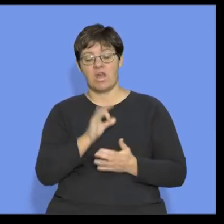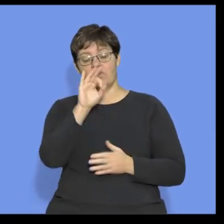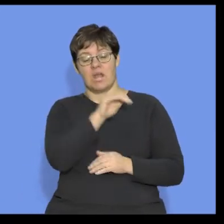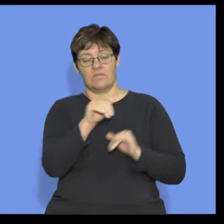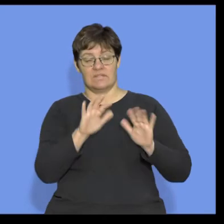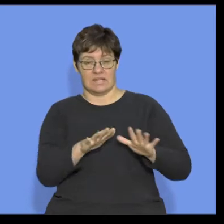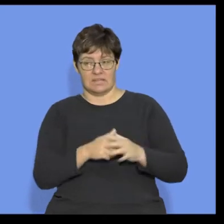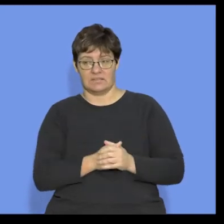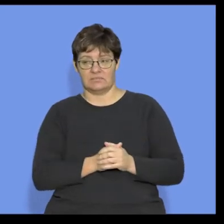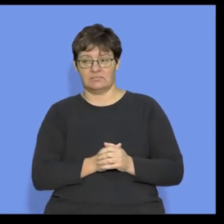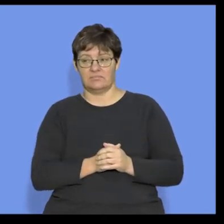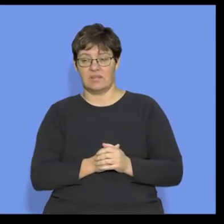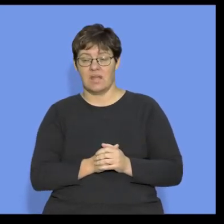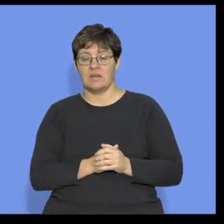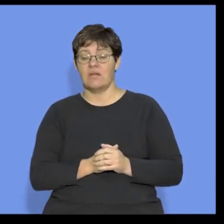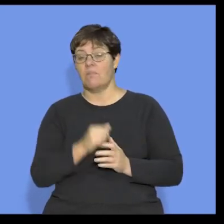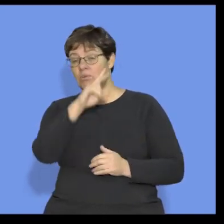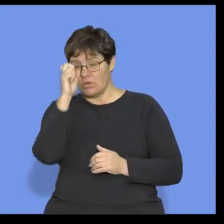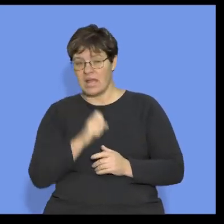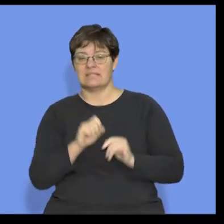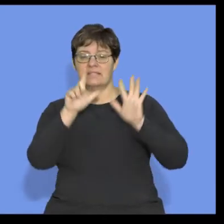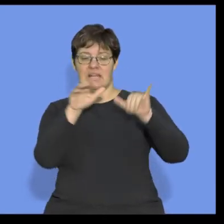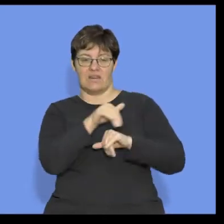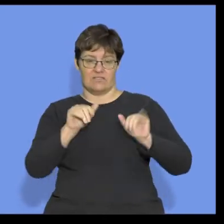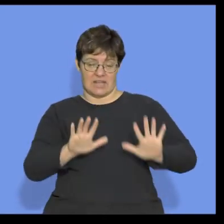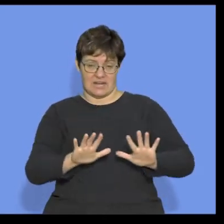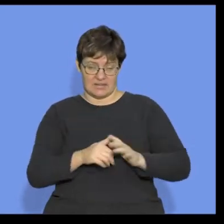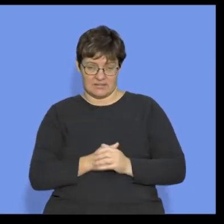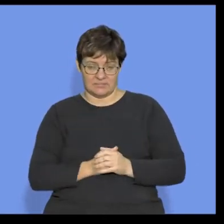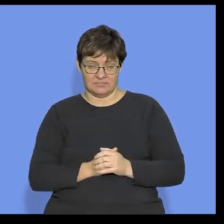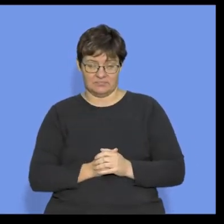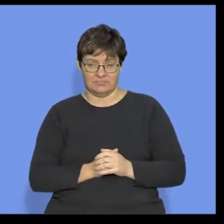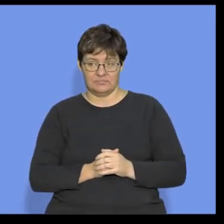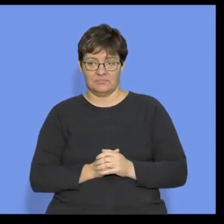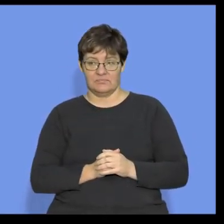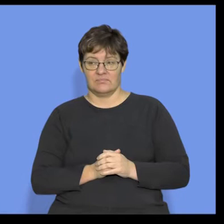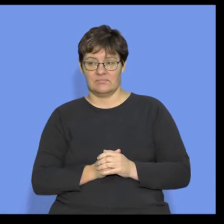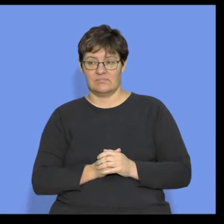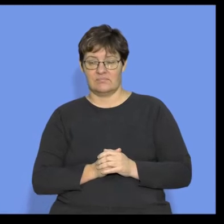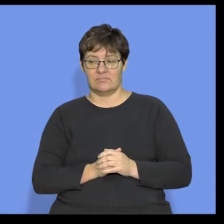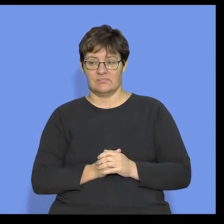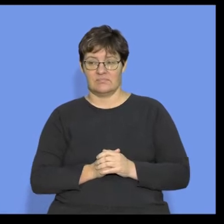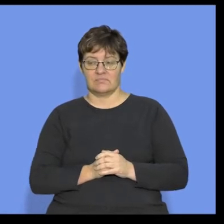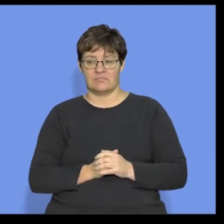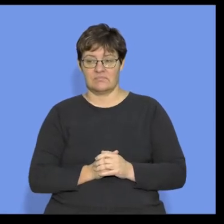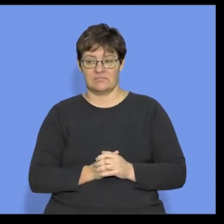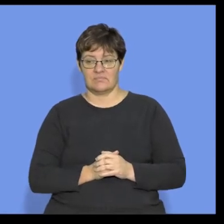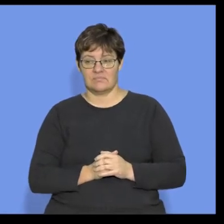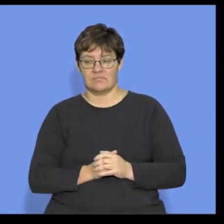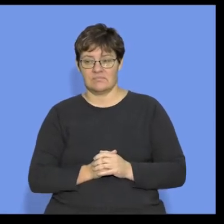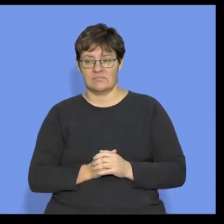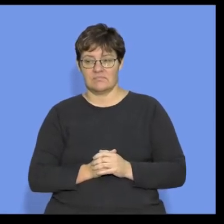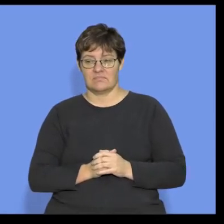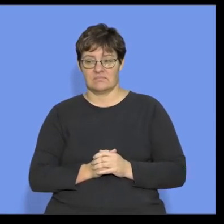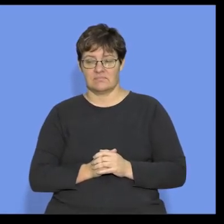3 out of 10, and the probability of blue is 7 out of 10. So this is your tree diagram. You put a line like that and a line like